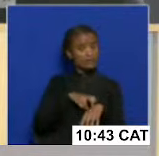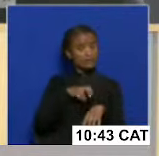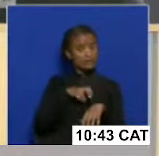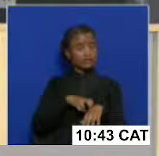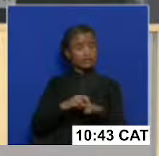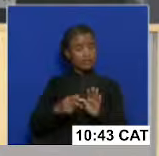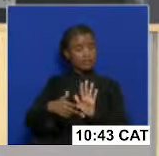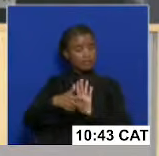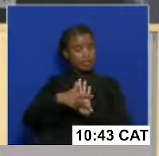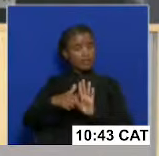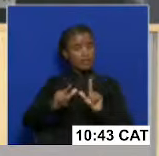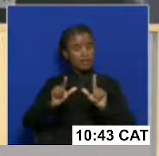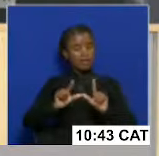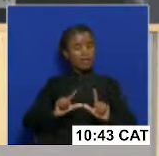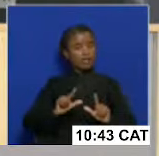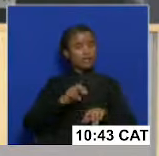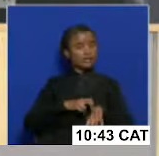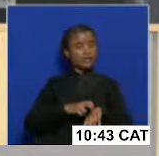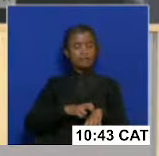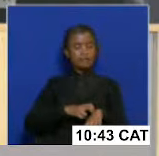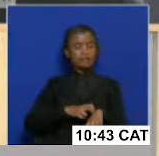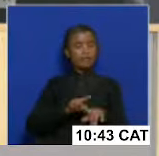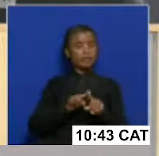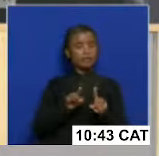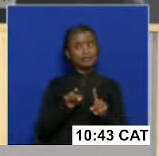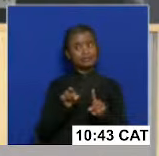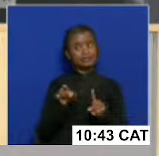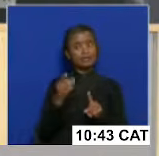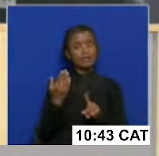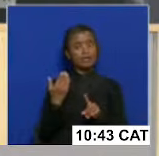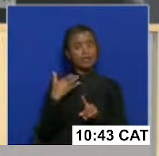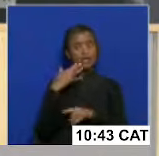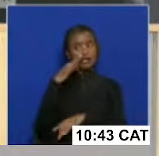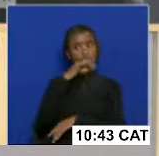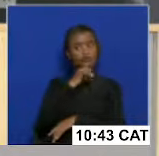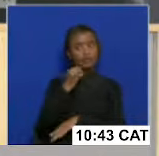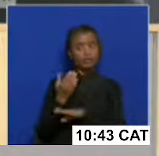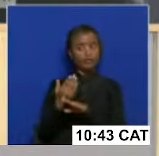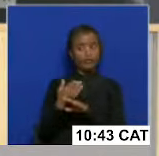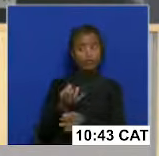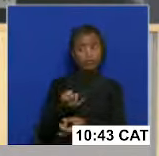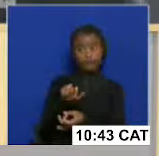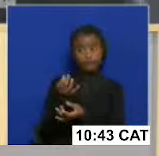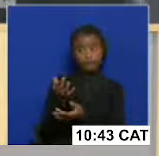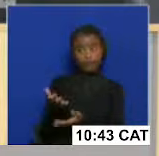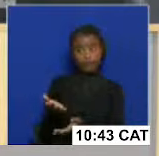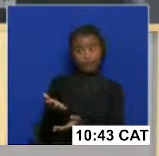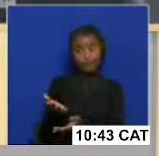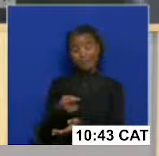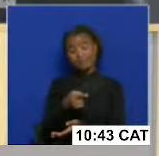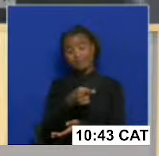assume somebody must have told him what types of stones are being dealt with here.